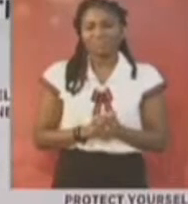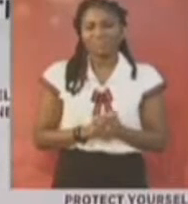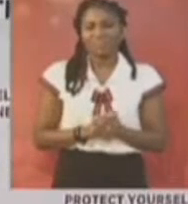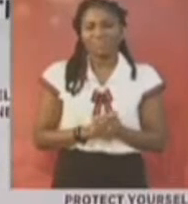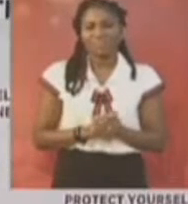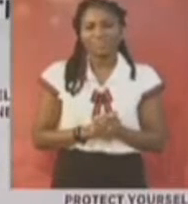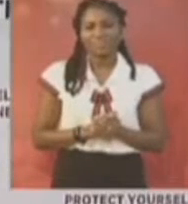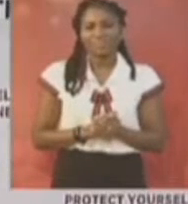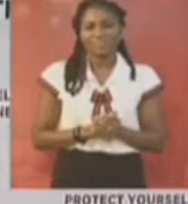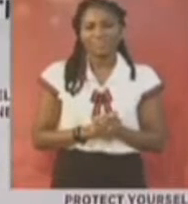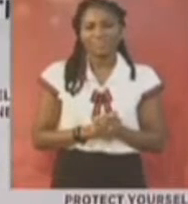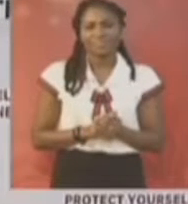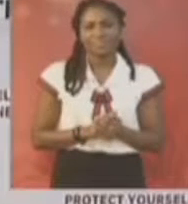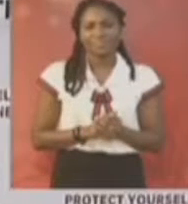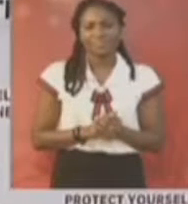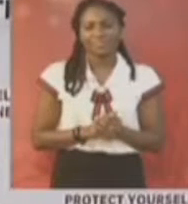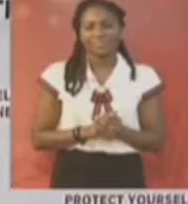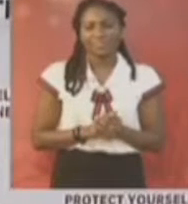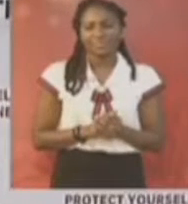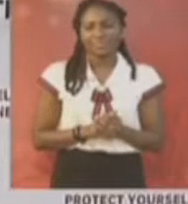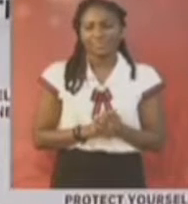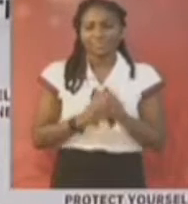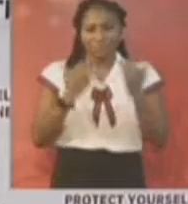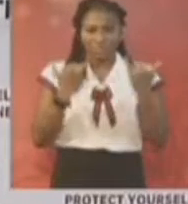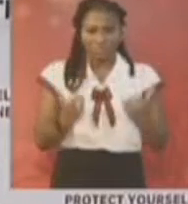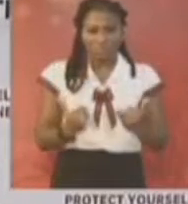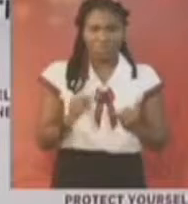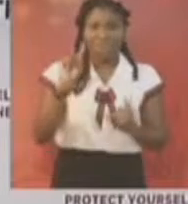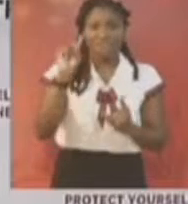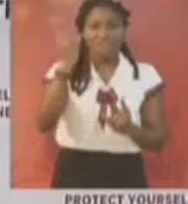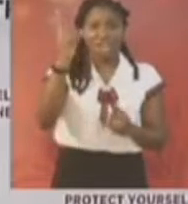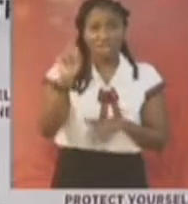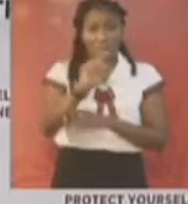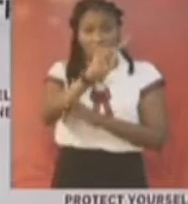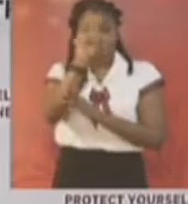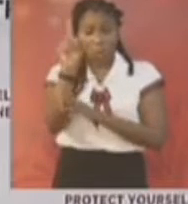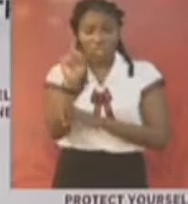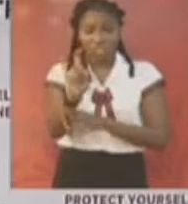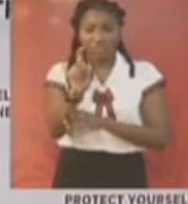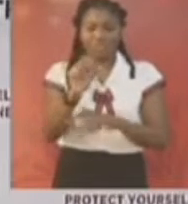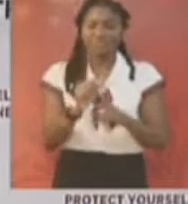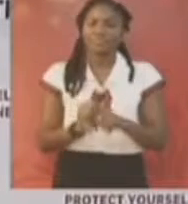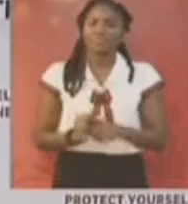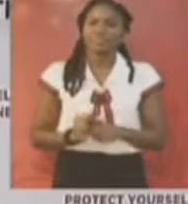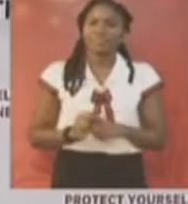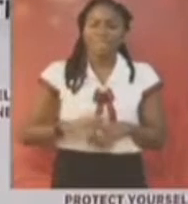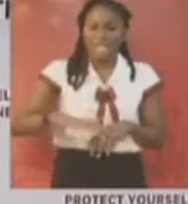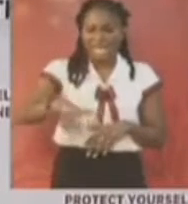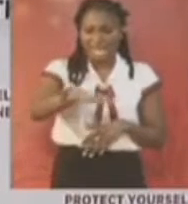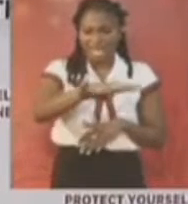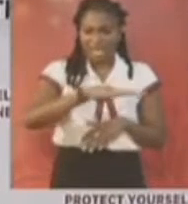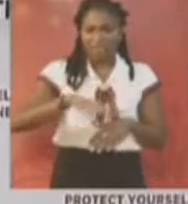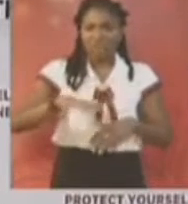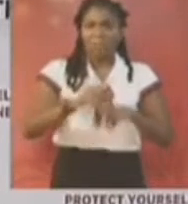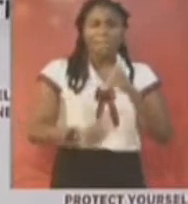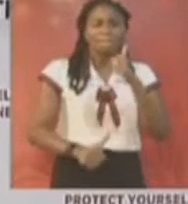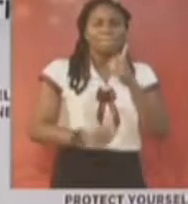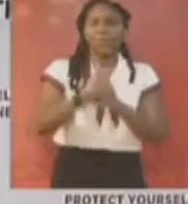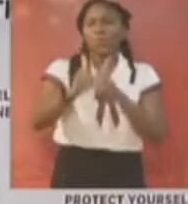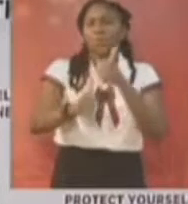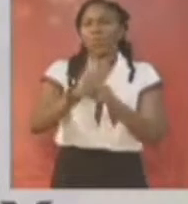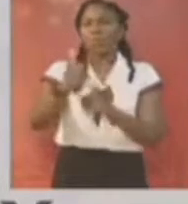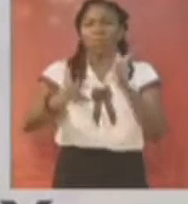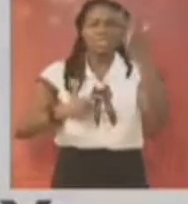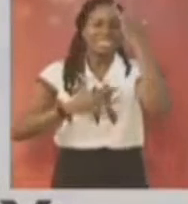Okay, now with respect to the first question that you asked, the area that we saw with the largest number of